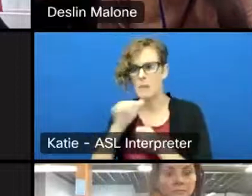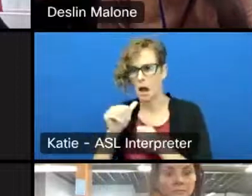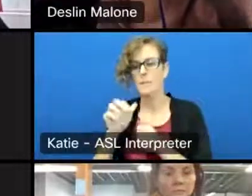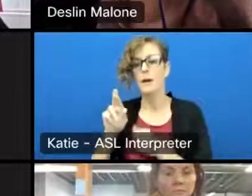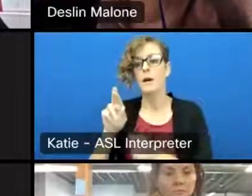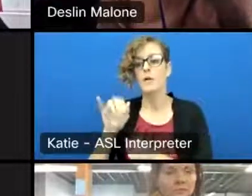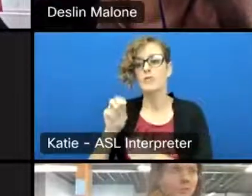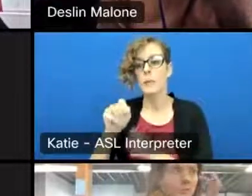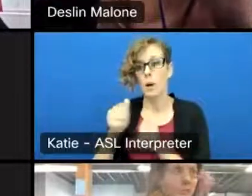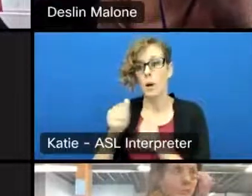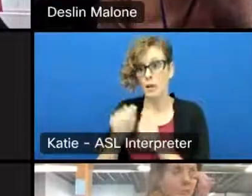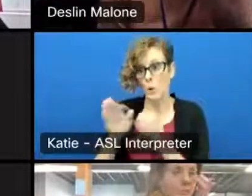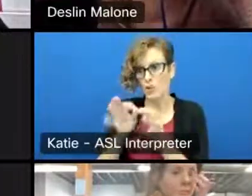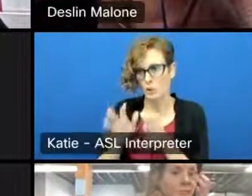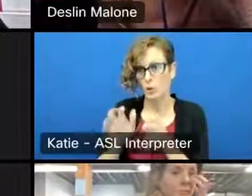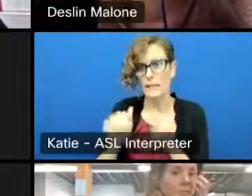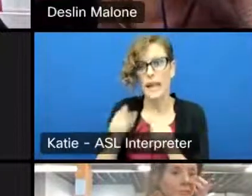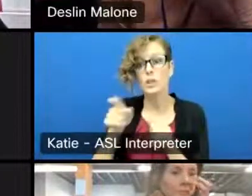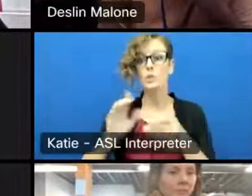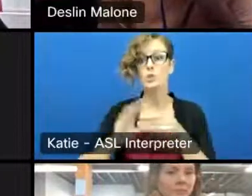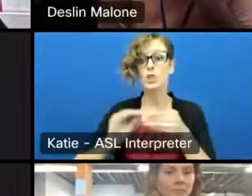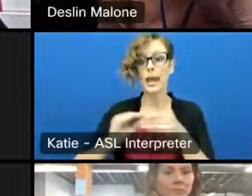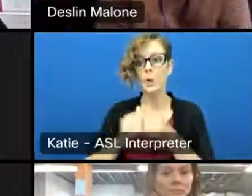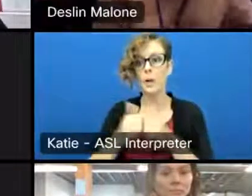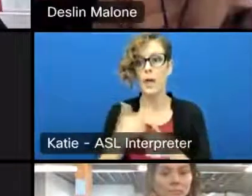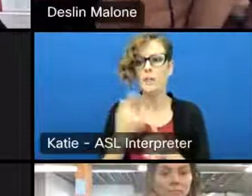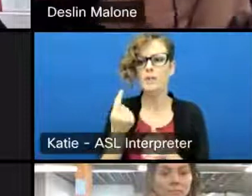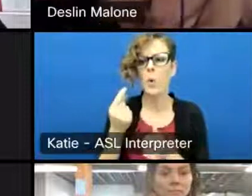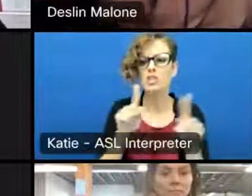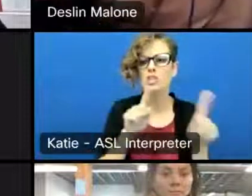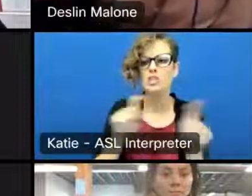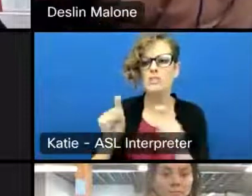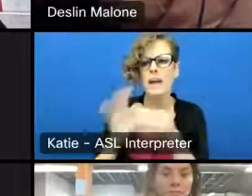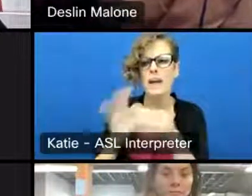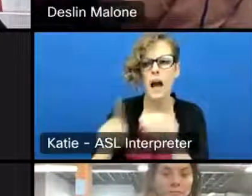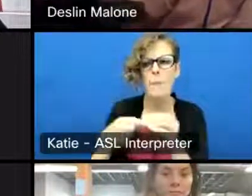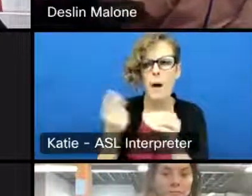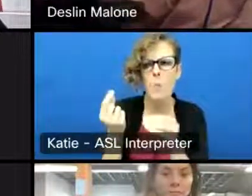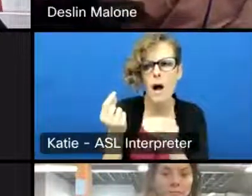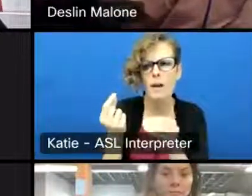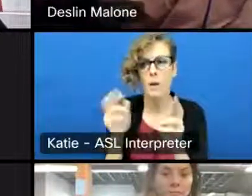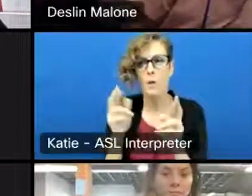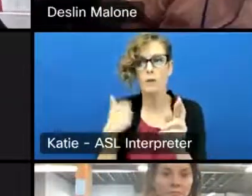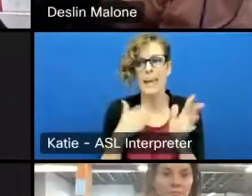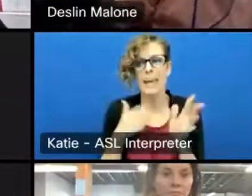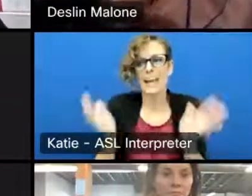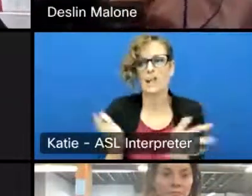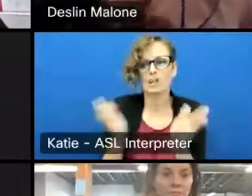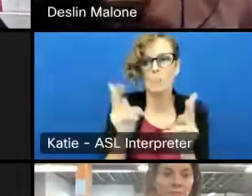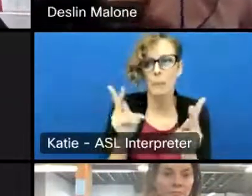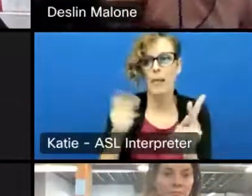are you able to share with us what your survey is about? And maybe we can encourage folks. I'm going to put the link in the